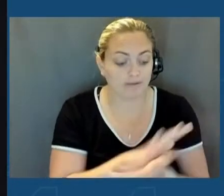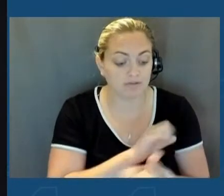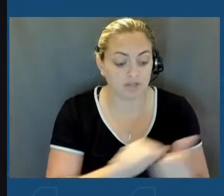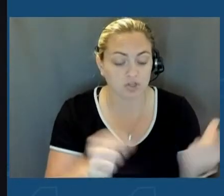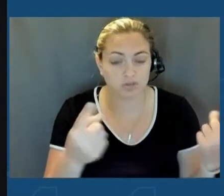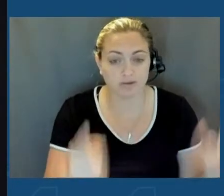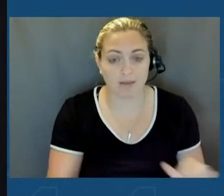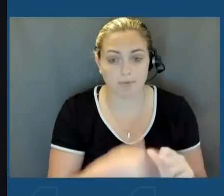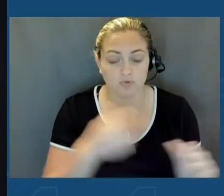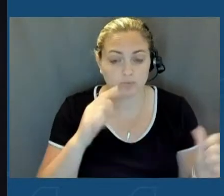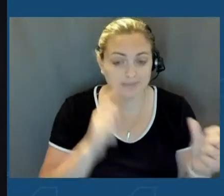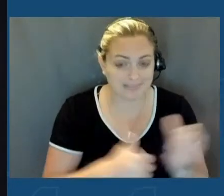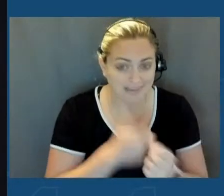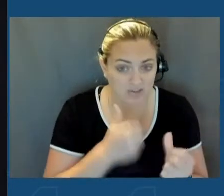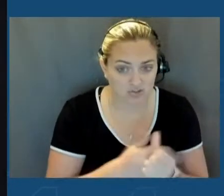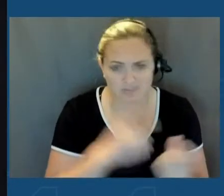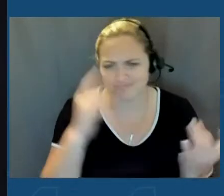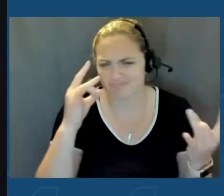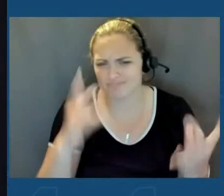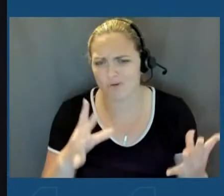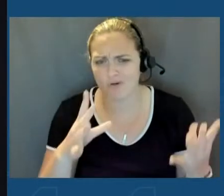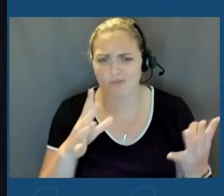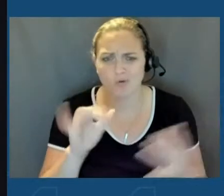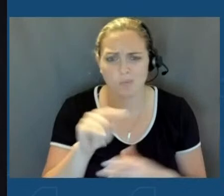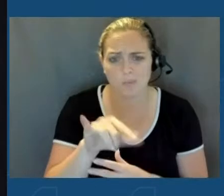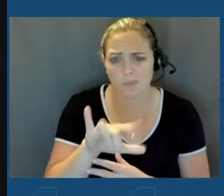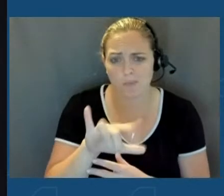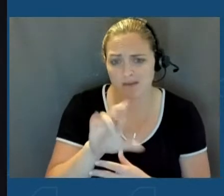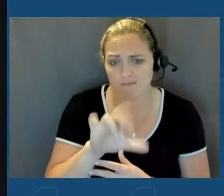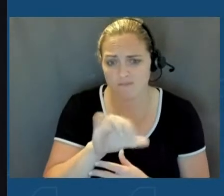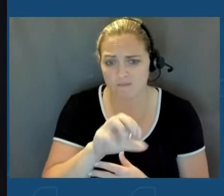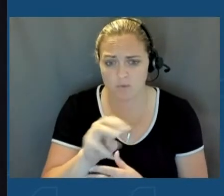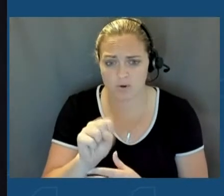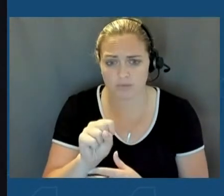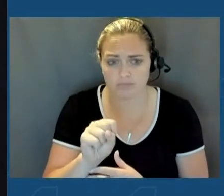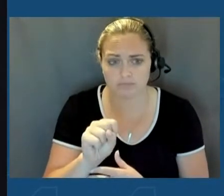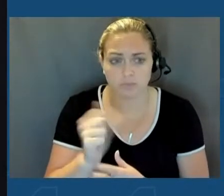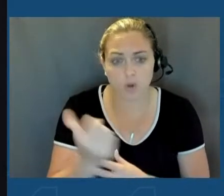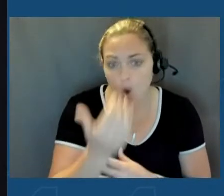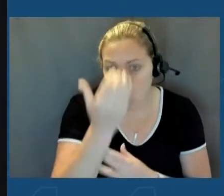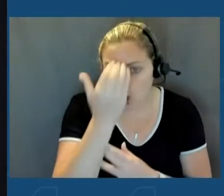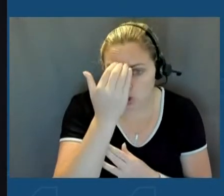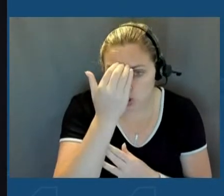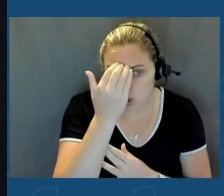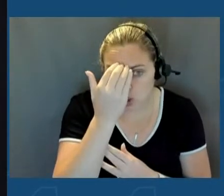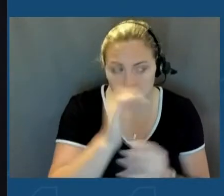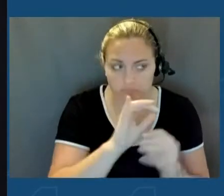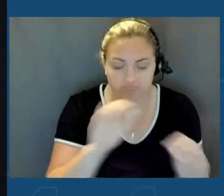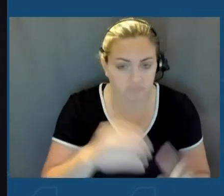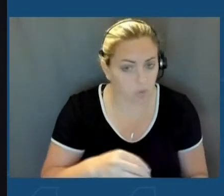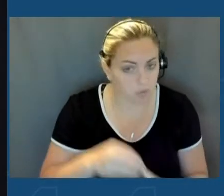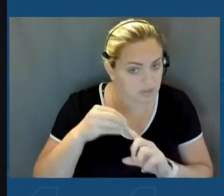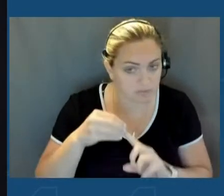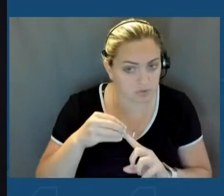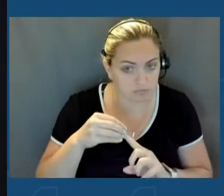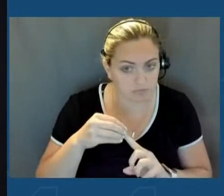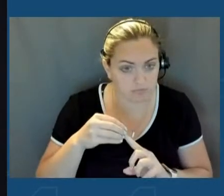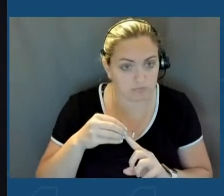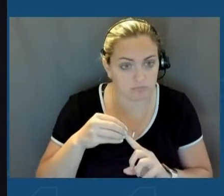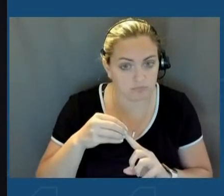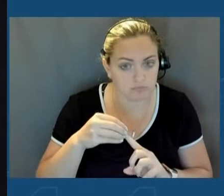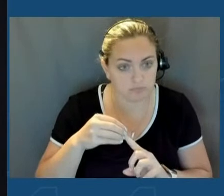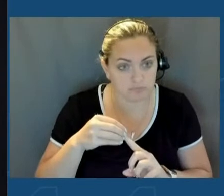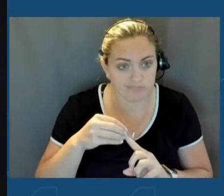these dangerous and hateful platforms. And we all know that there is no exception, First Amendment exception to